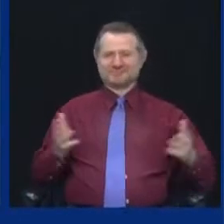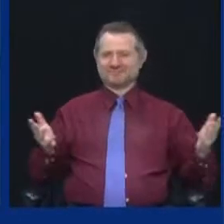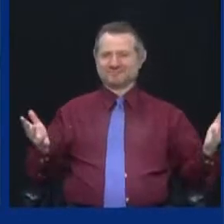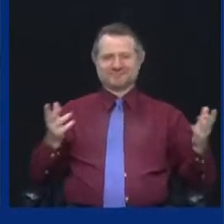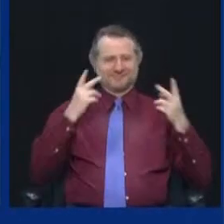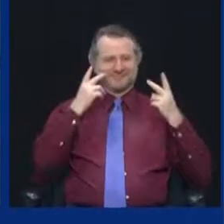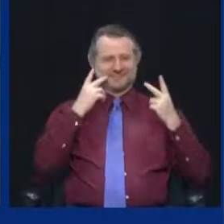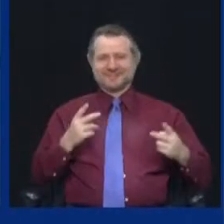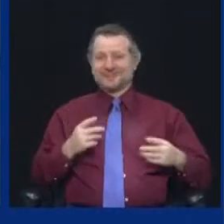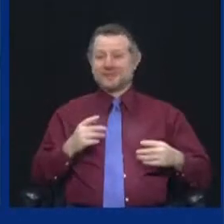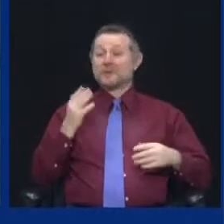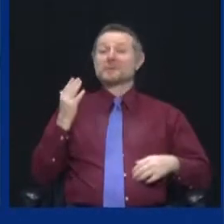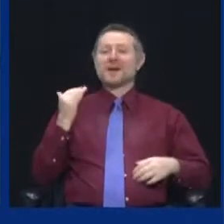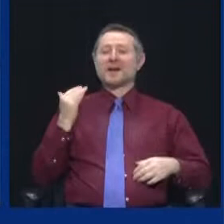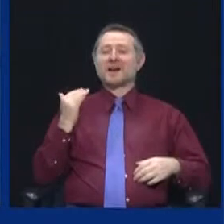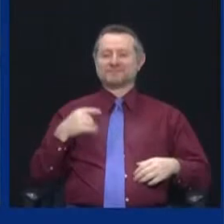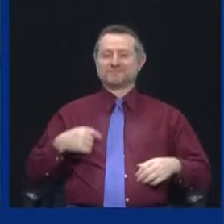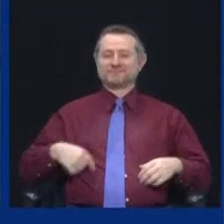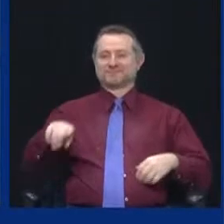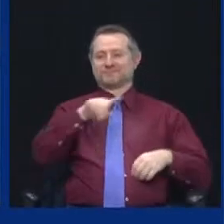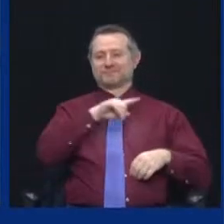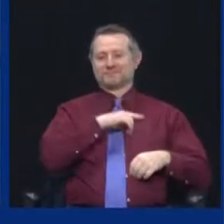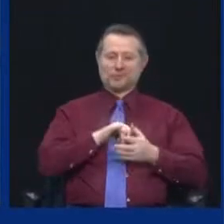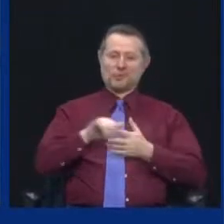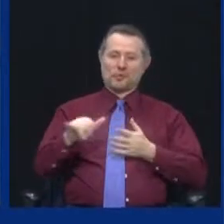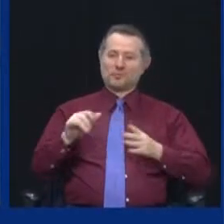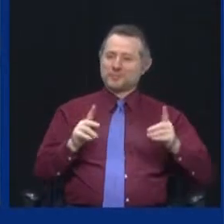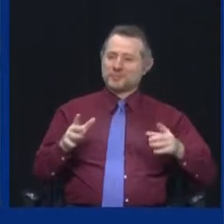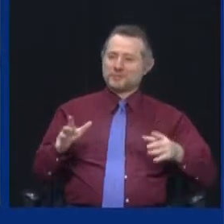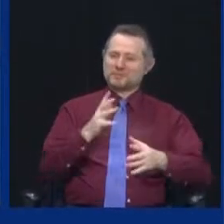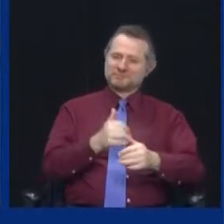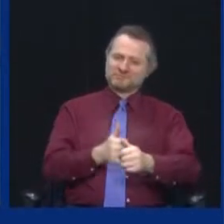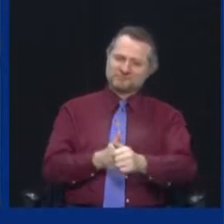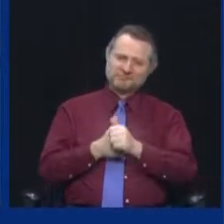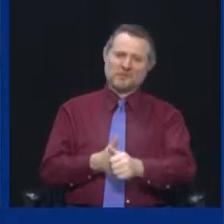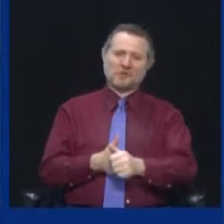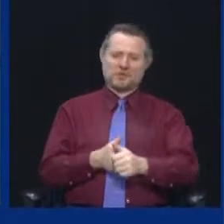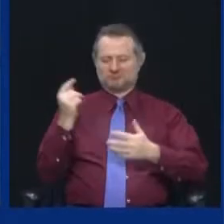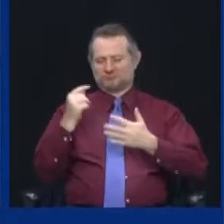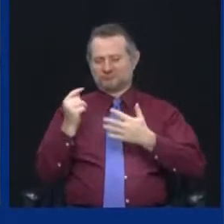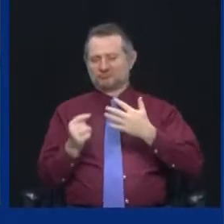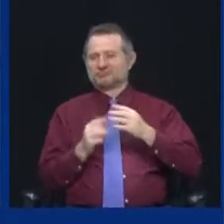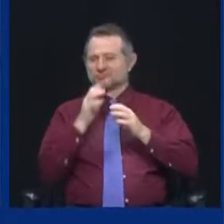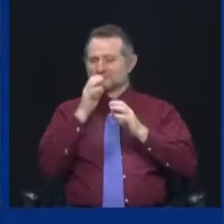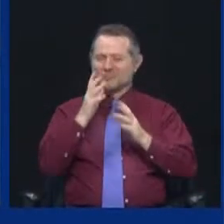function purely of the good work of New Yorkers. So let's give them a round of applause.